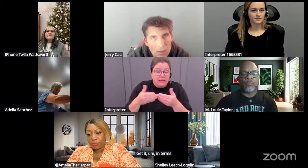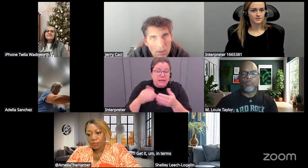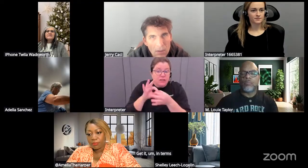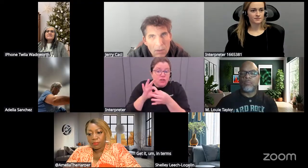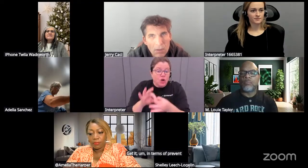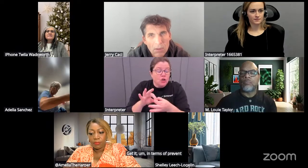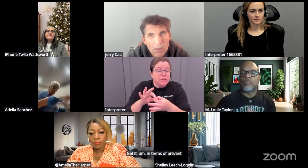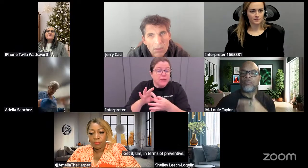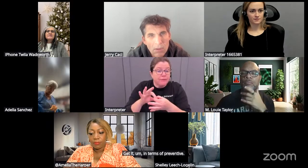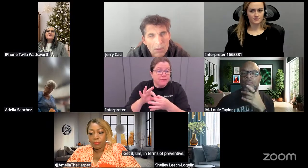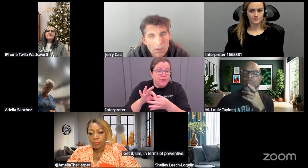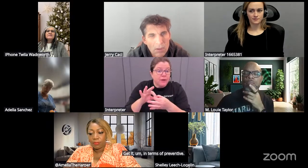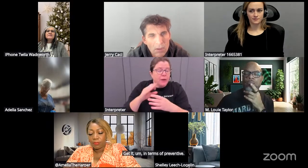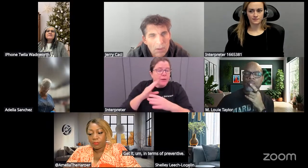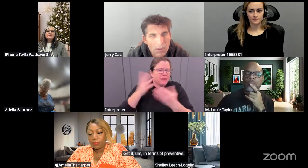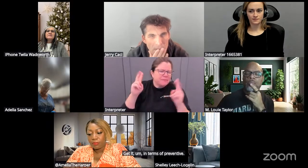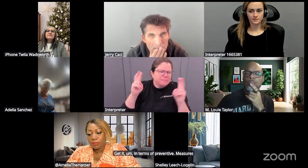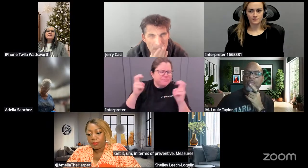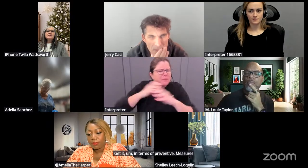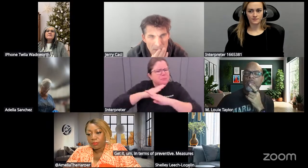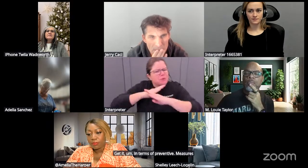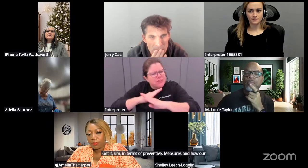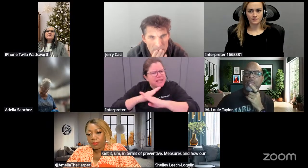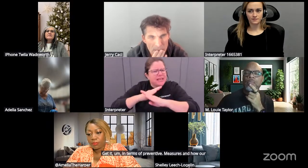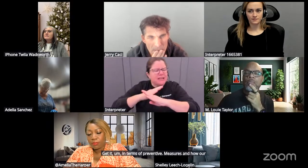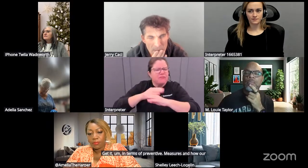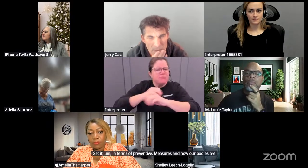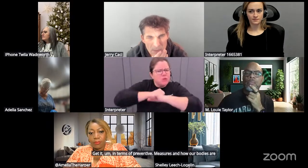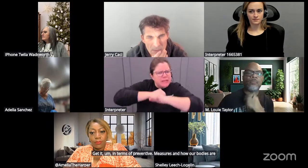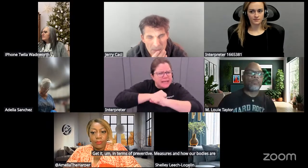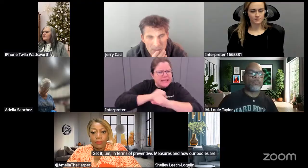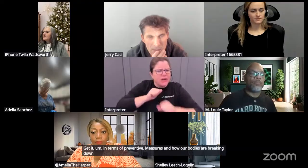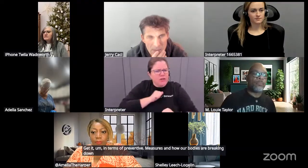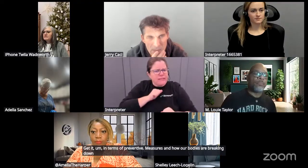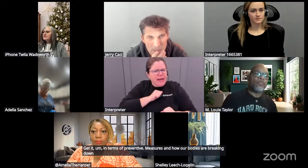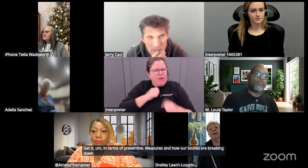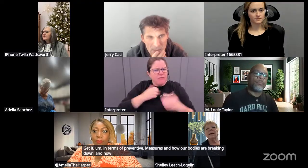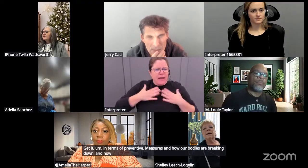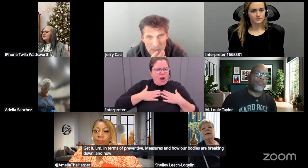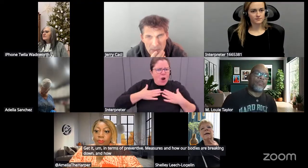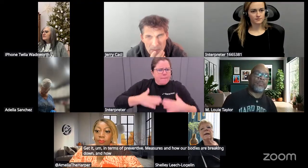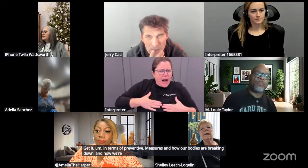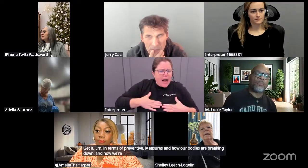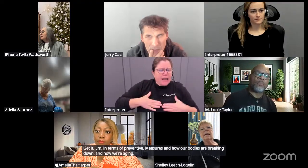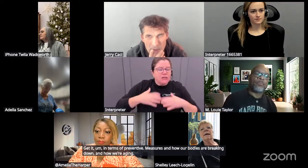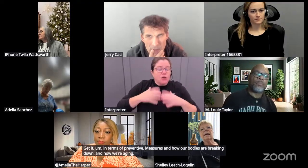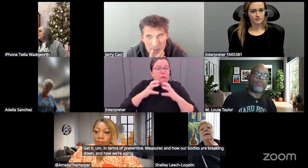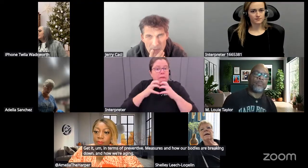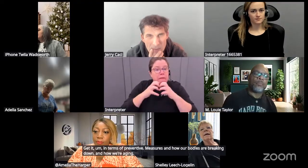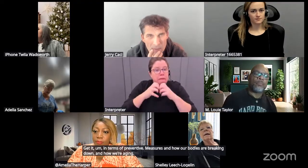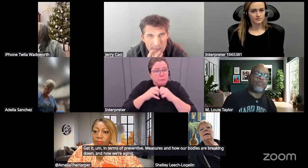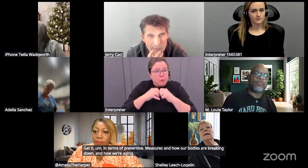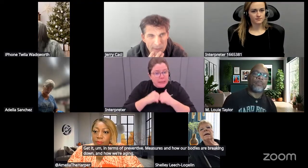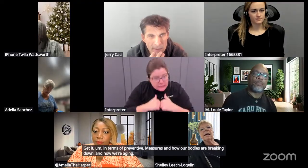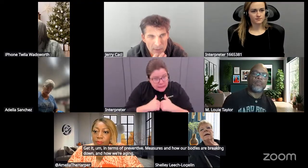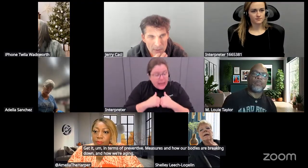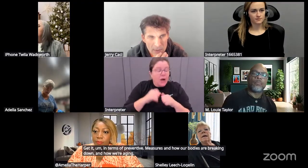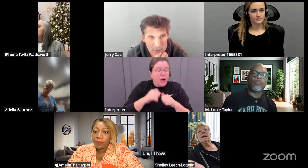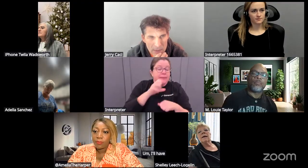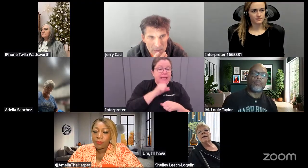preventive measures and how our bodies are breaking down and how we're aging. I'll have